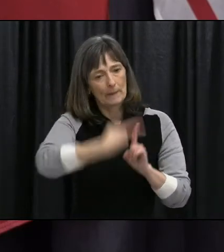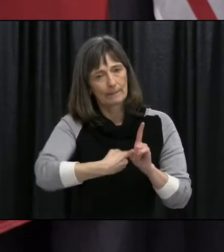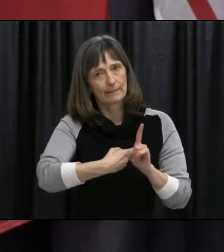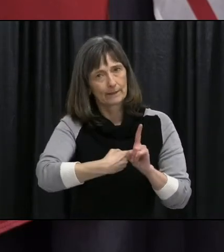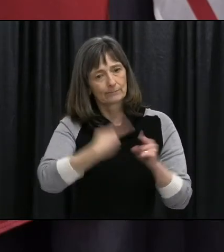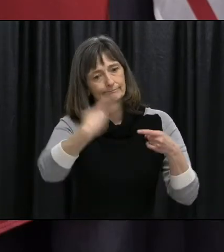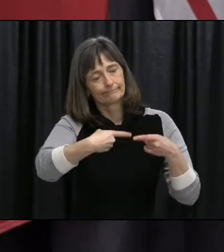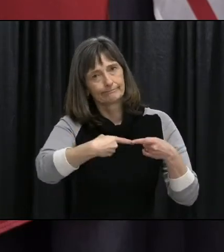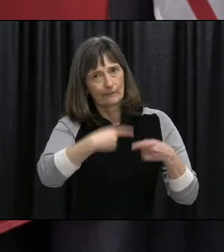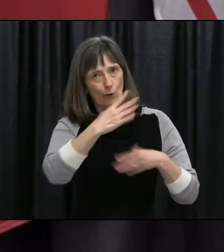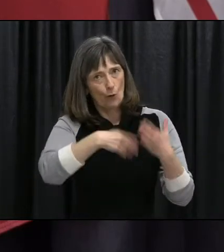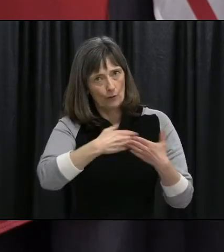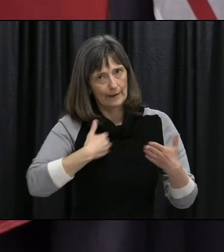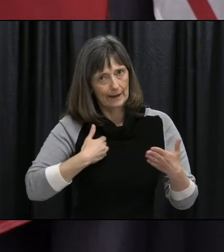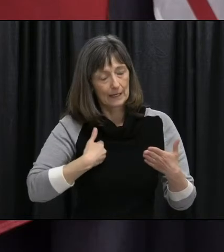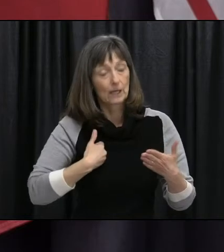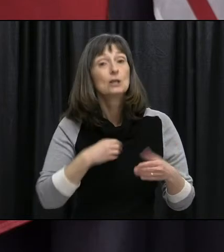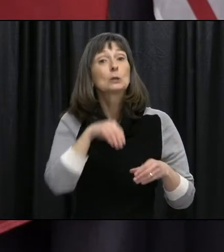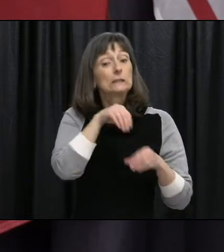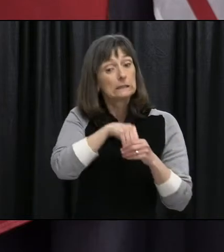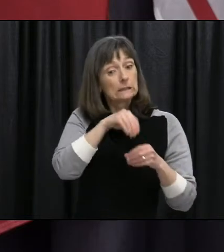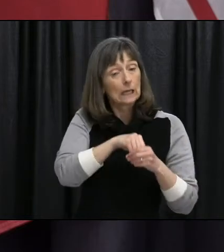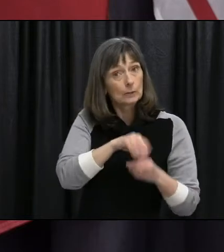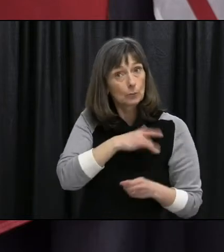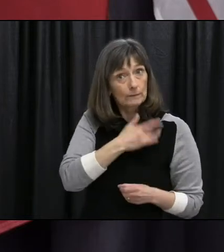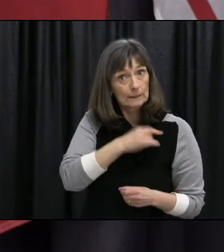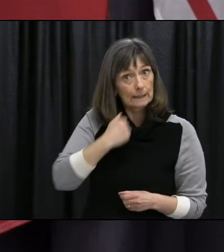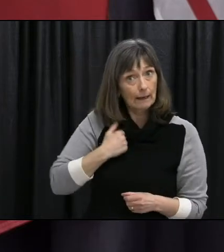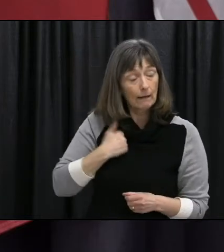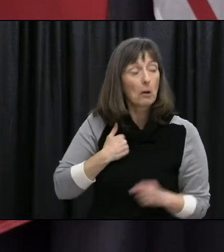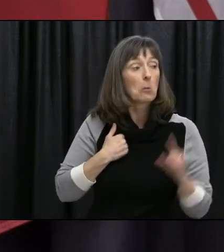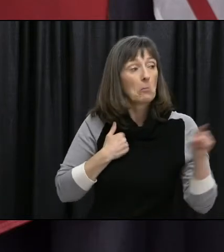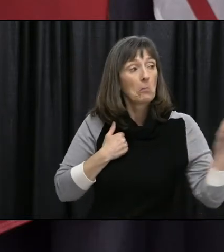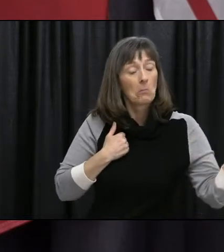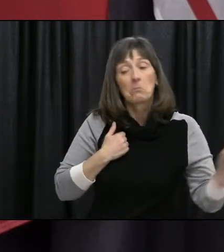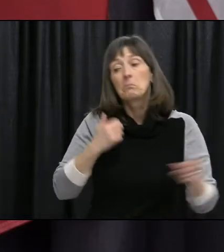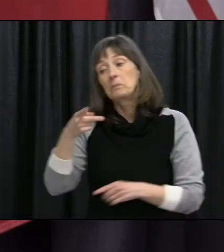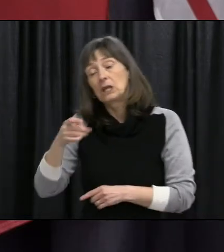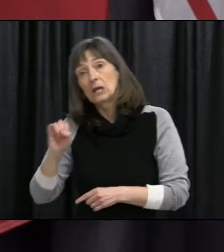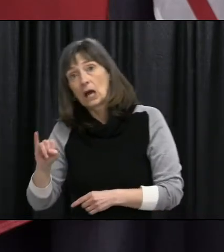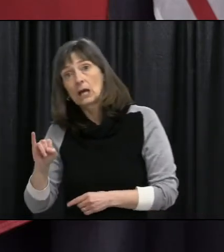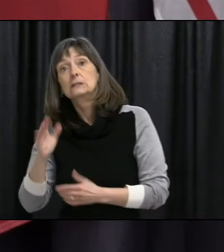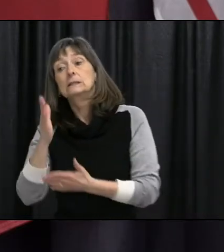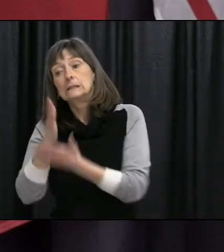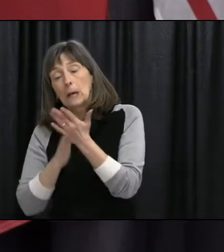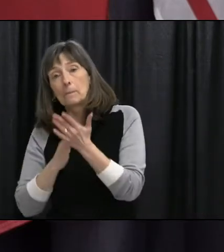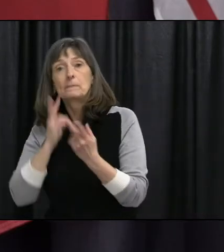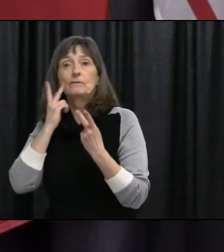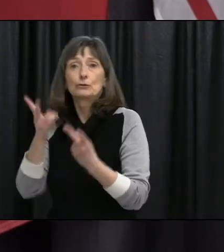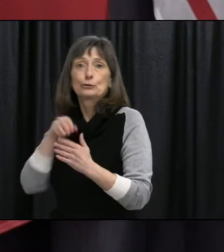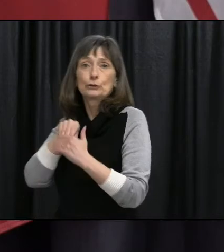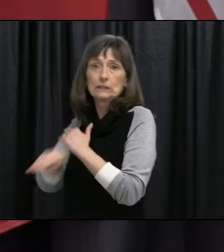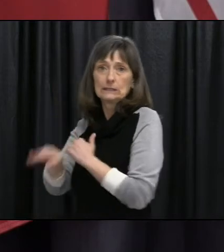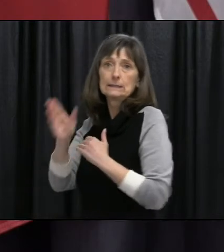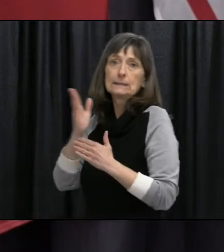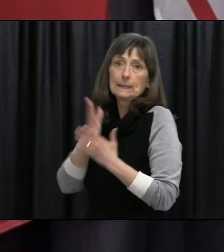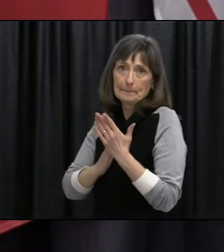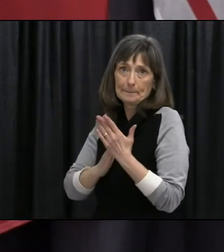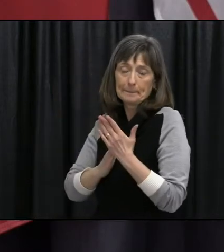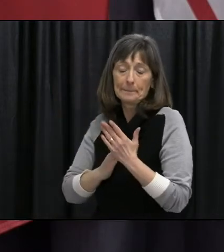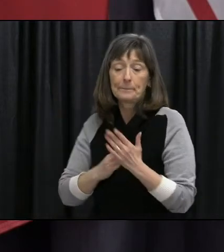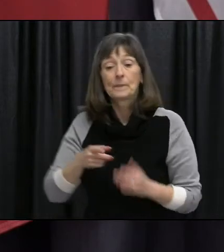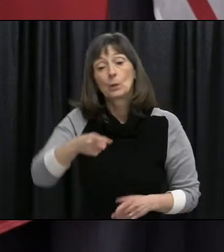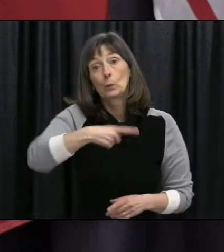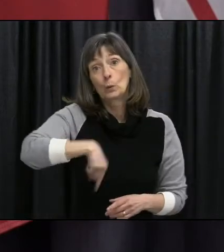So, for us right now, is we've made a decision here in our province to speak about and relax some of the